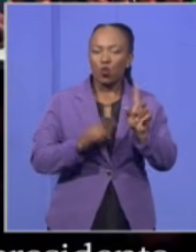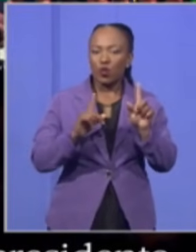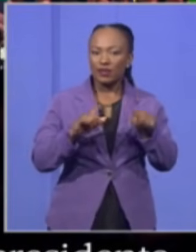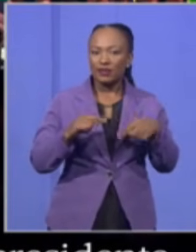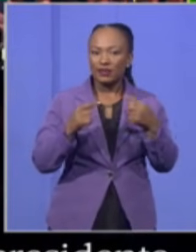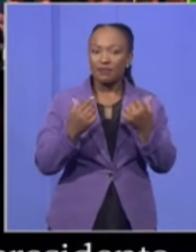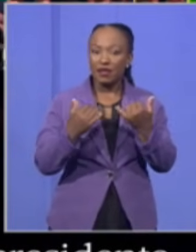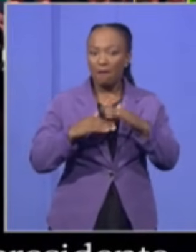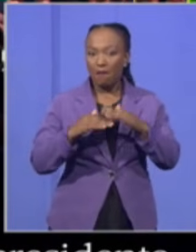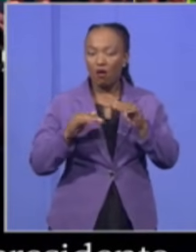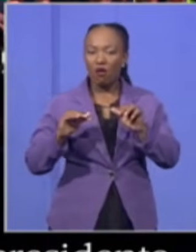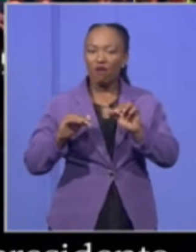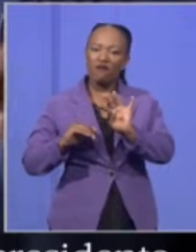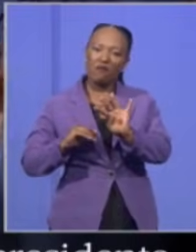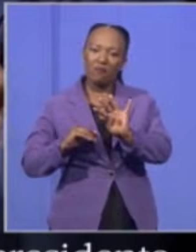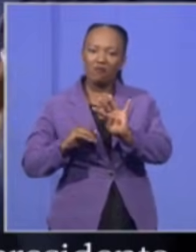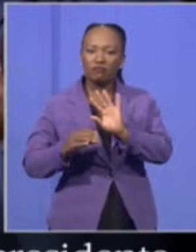ya go dihlopha tše nne.